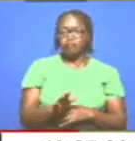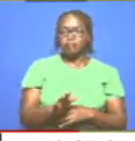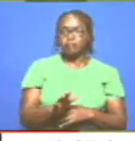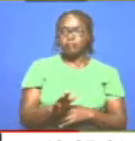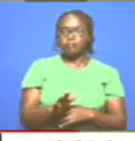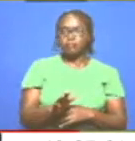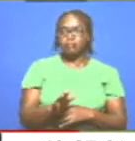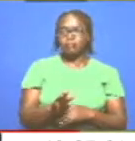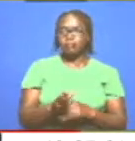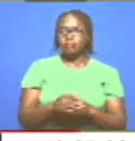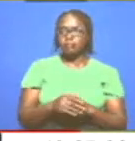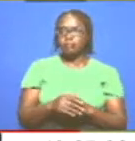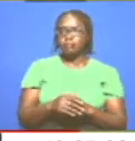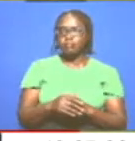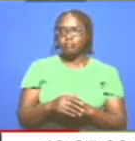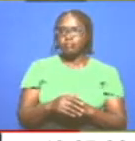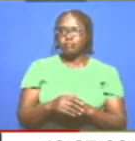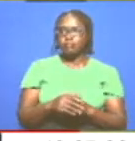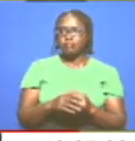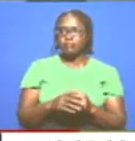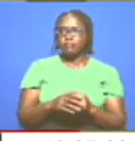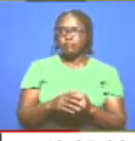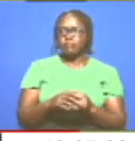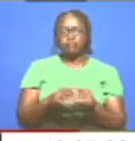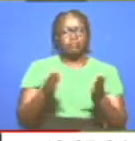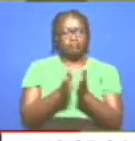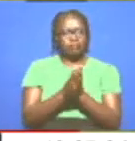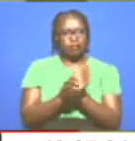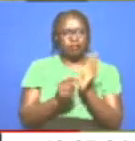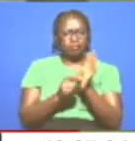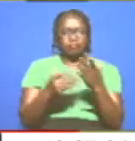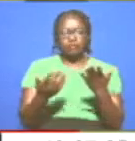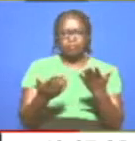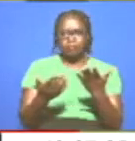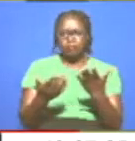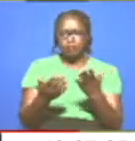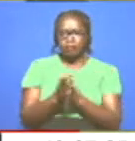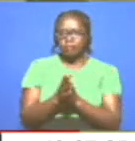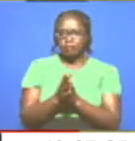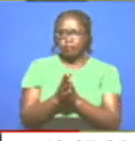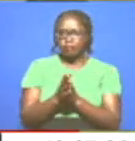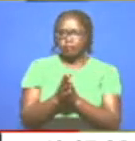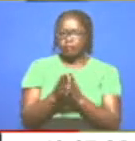of tips, and in fact we are in touch with him